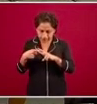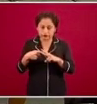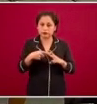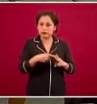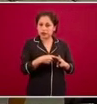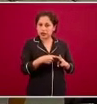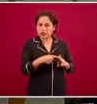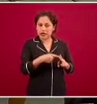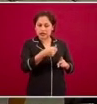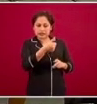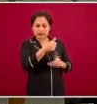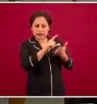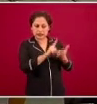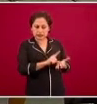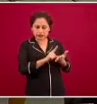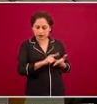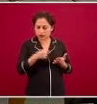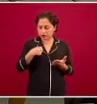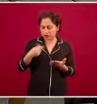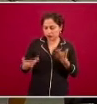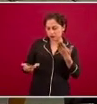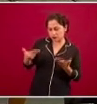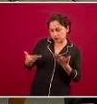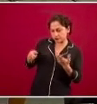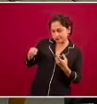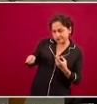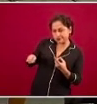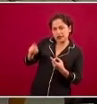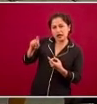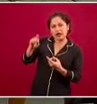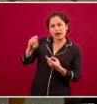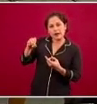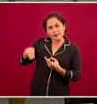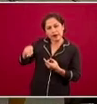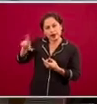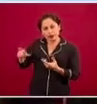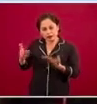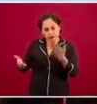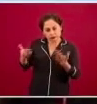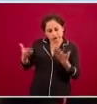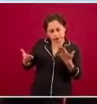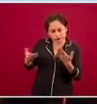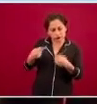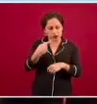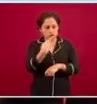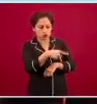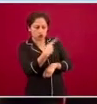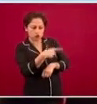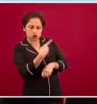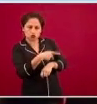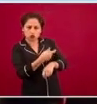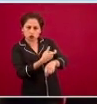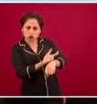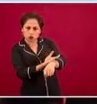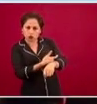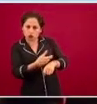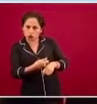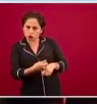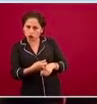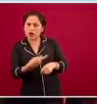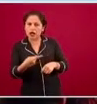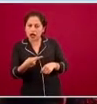And you are assuming that the sample is representing that those 5 milliliters are